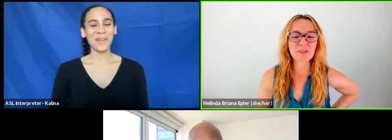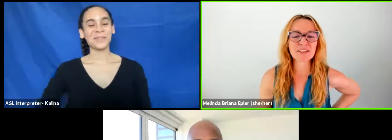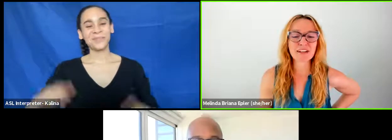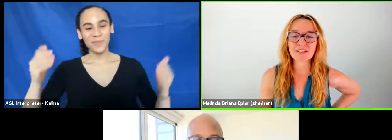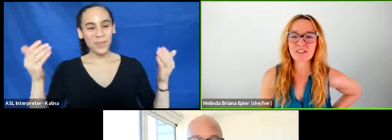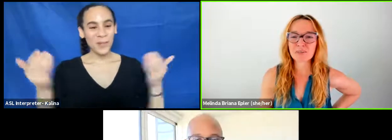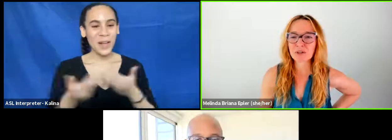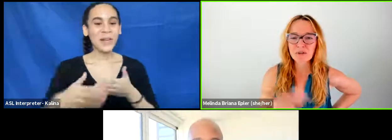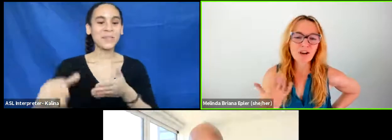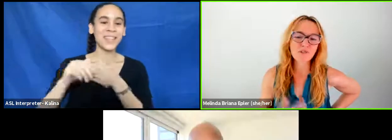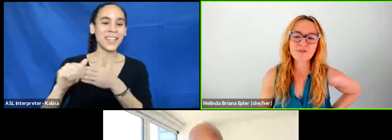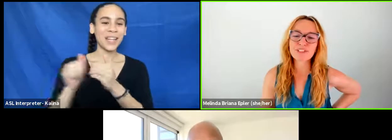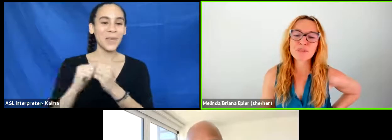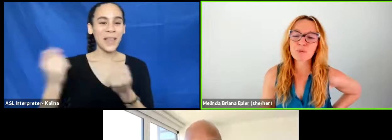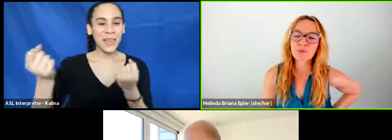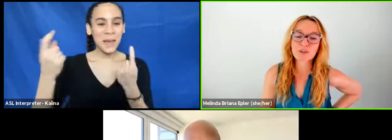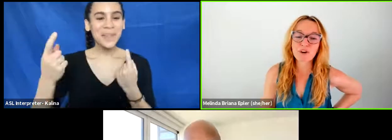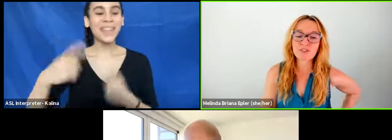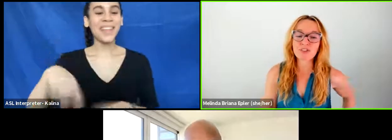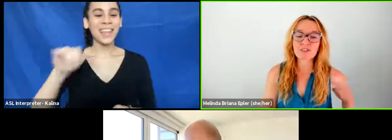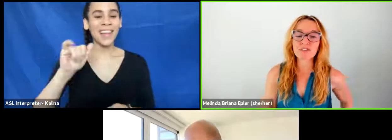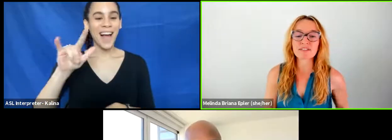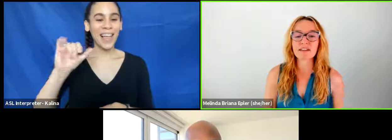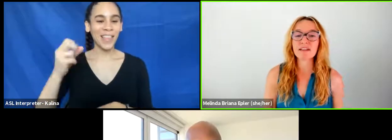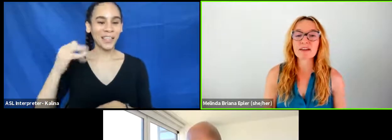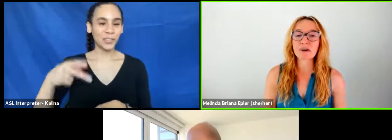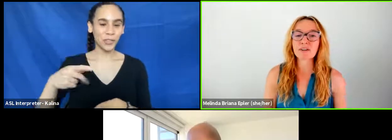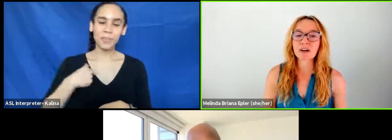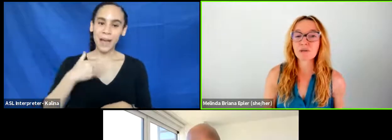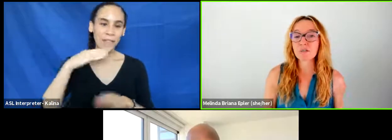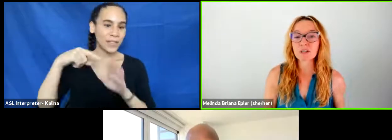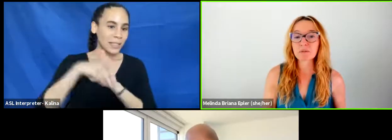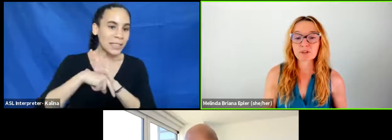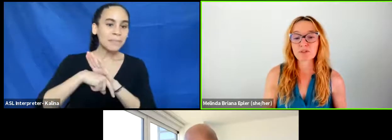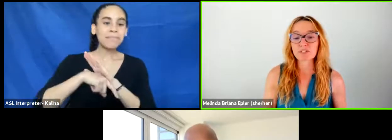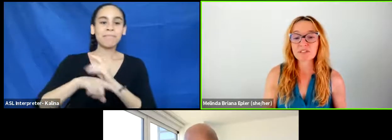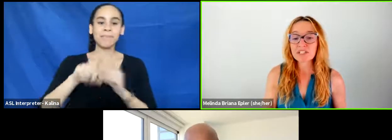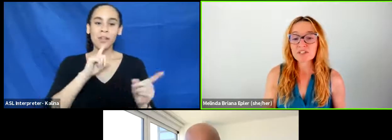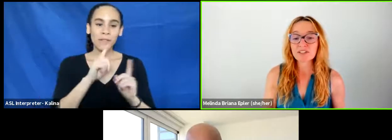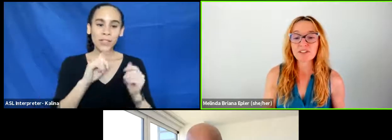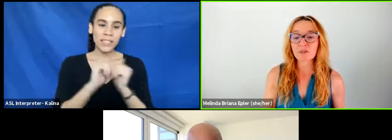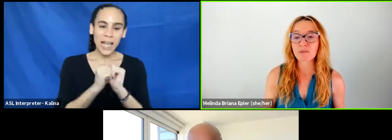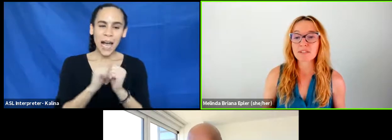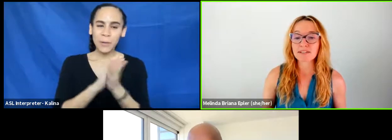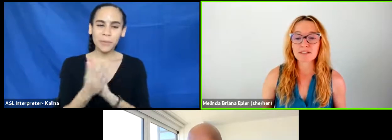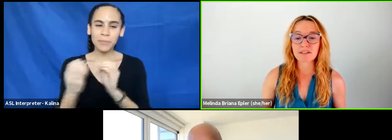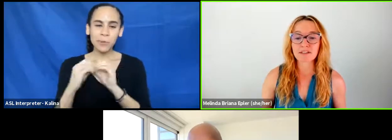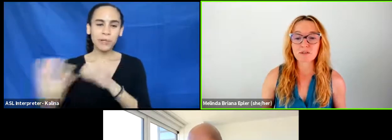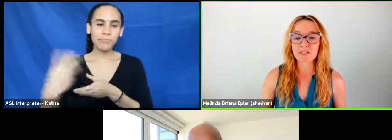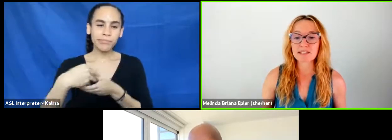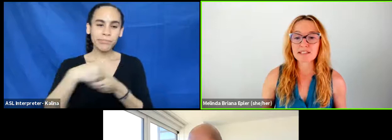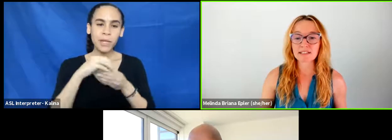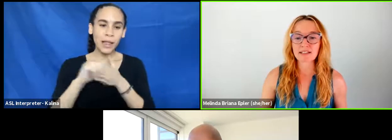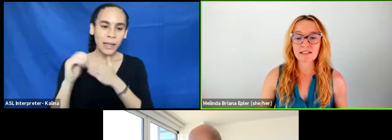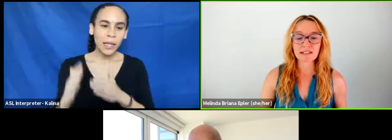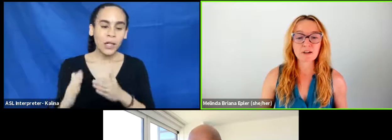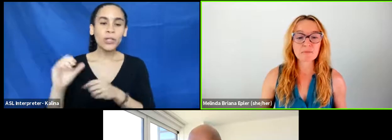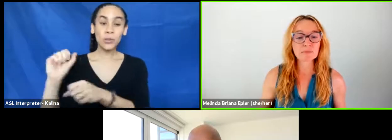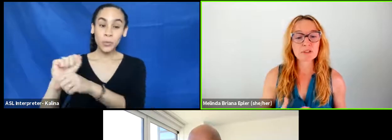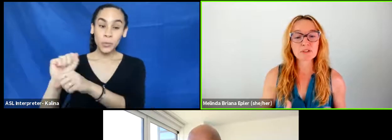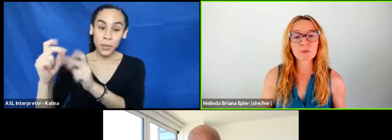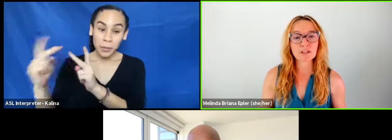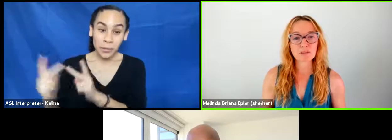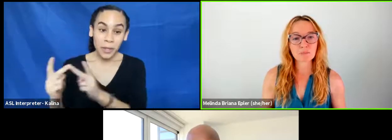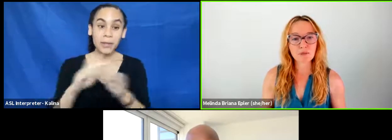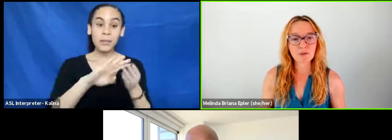with Empathy and Allyship. Here we have deep, real conversations about how we can be more inclusive leaders in our workplaces and communities.